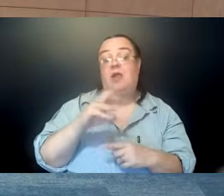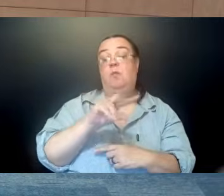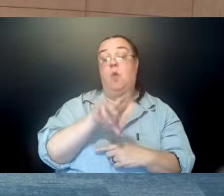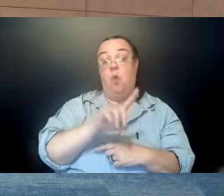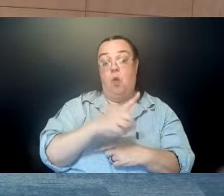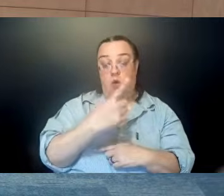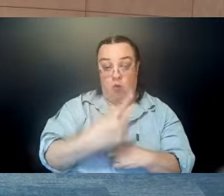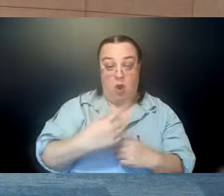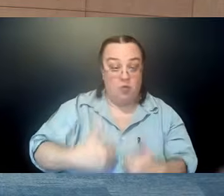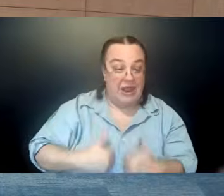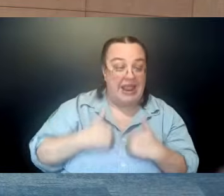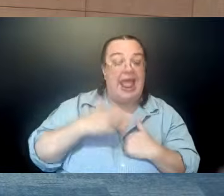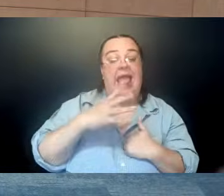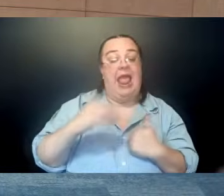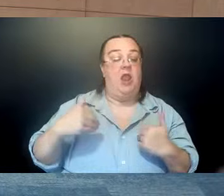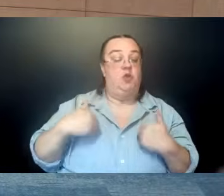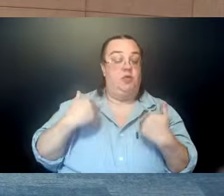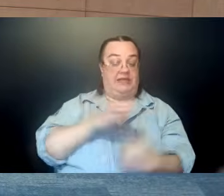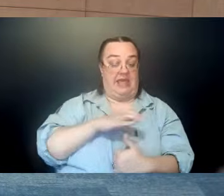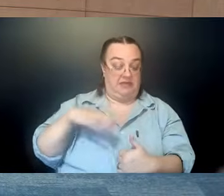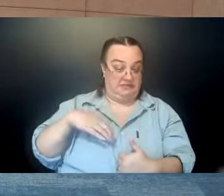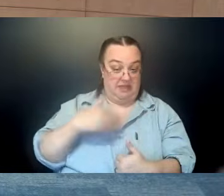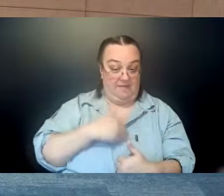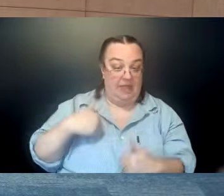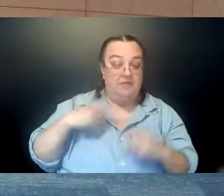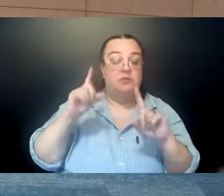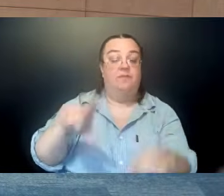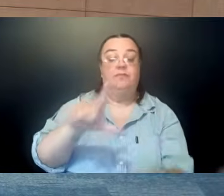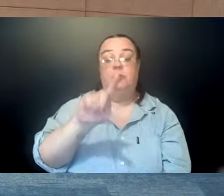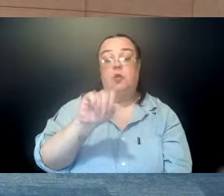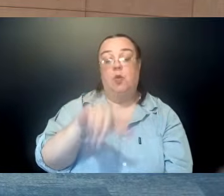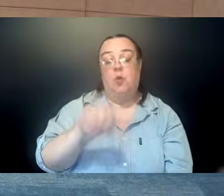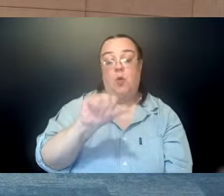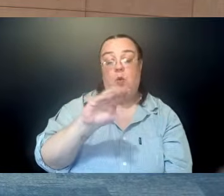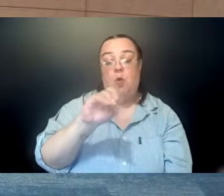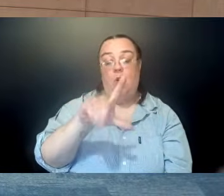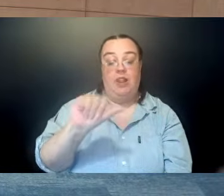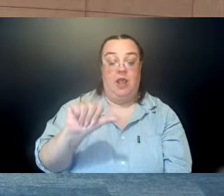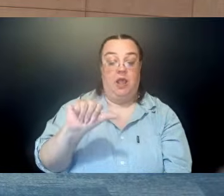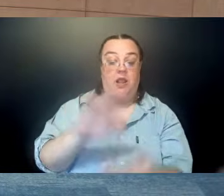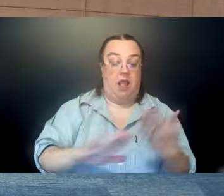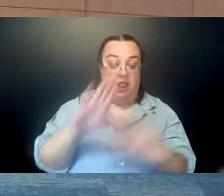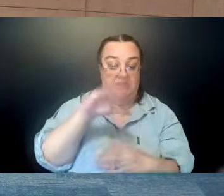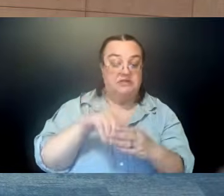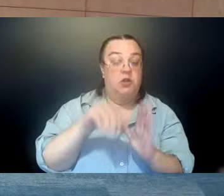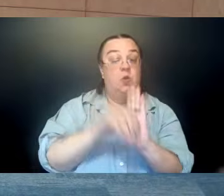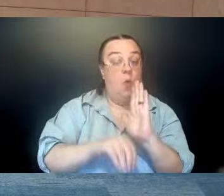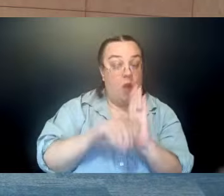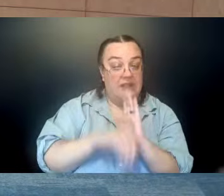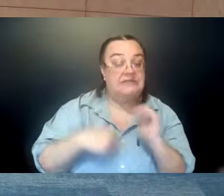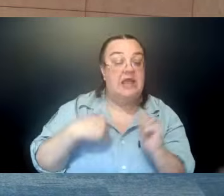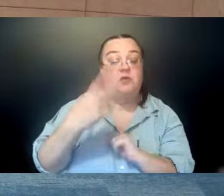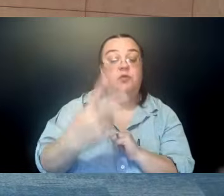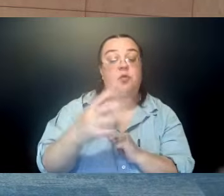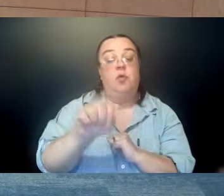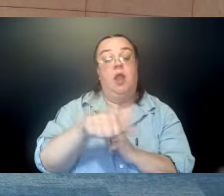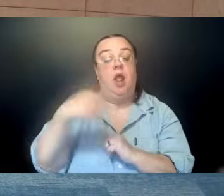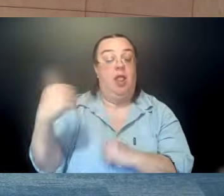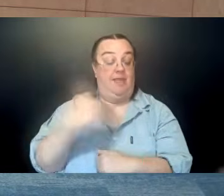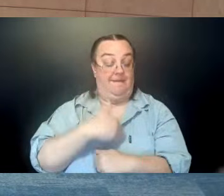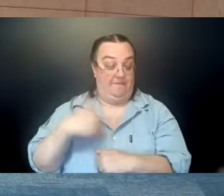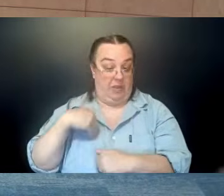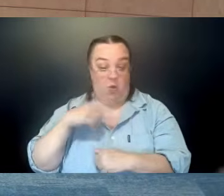Council member. She's attending Loyola College in New Orleans. And we had 2 other members that are attending or